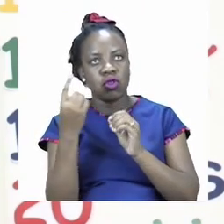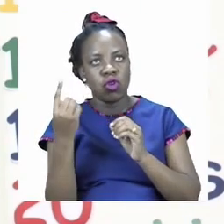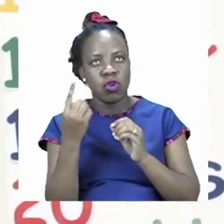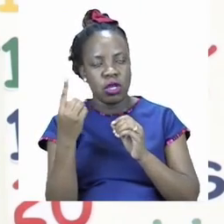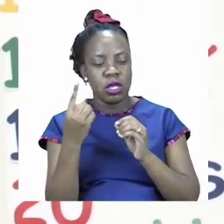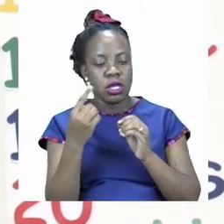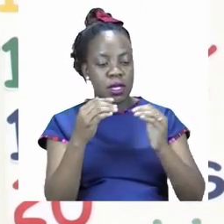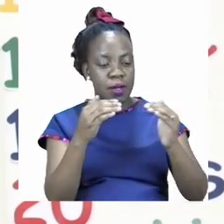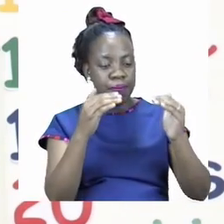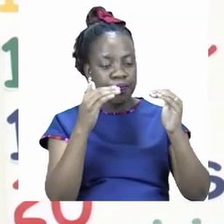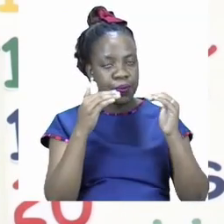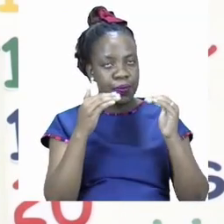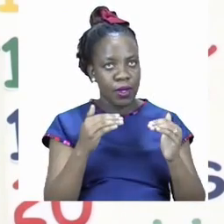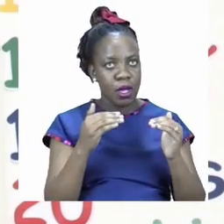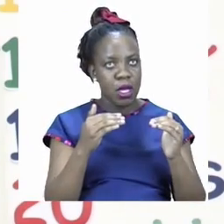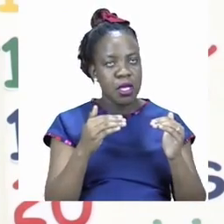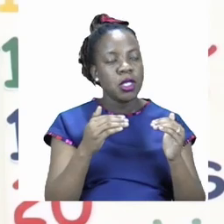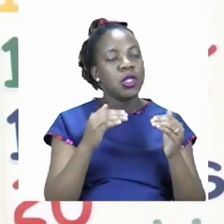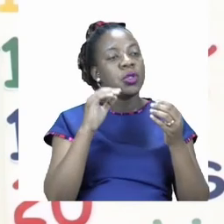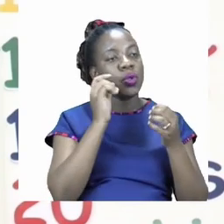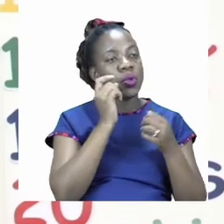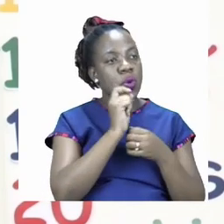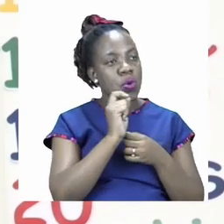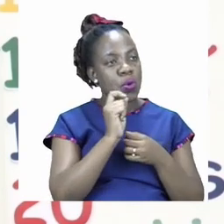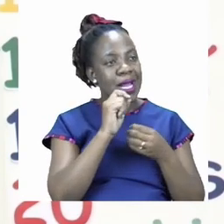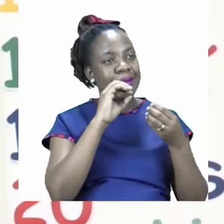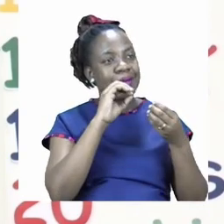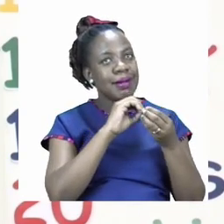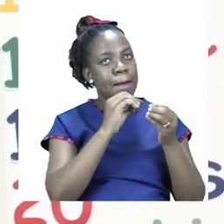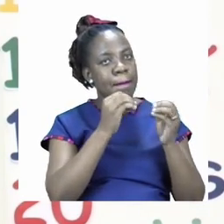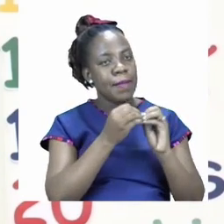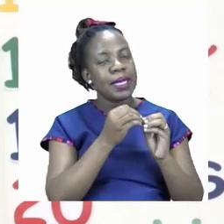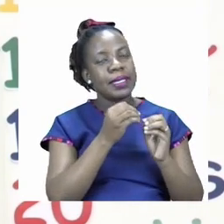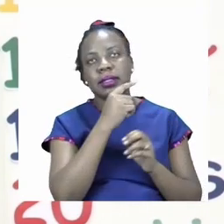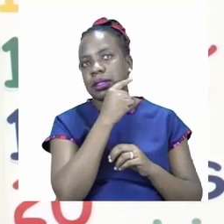be the same size. So we have